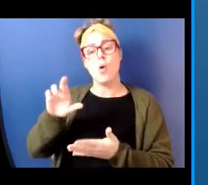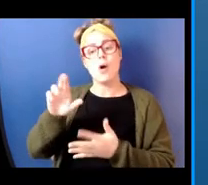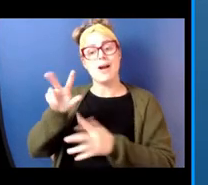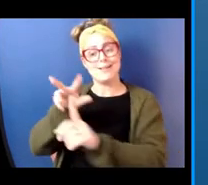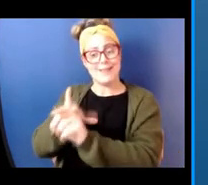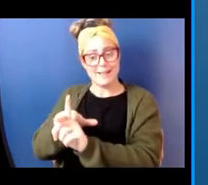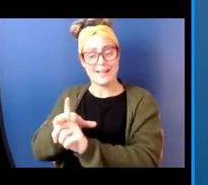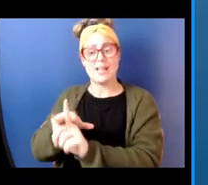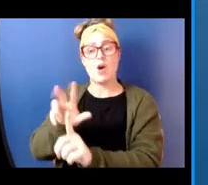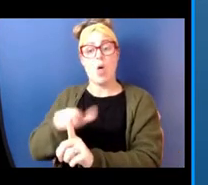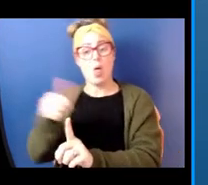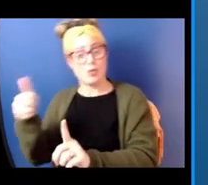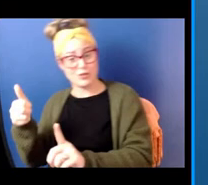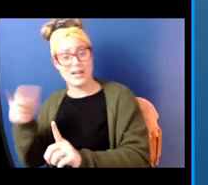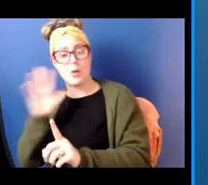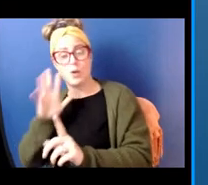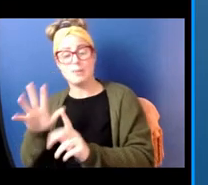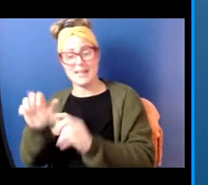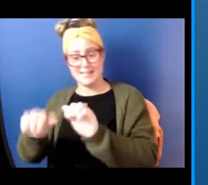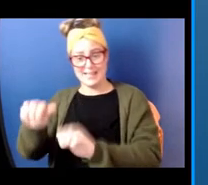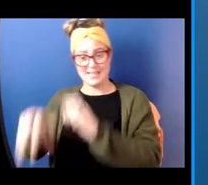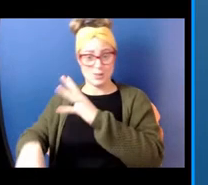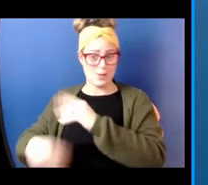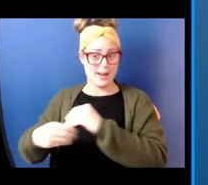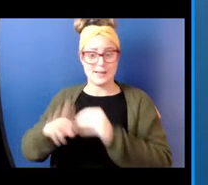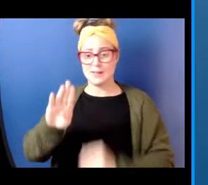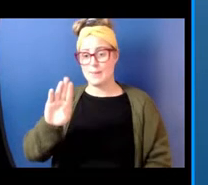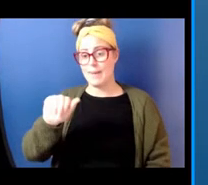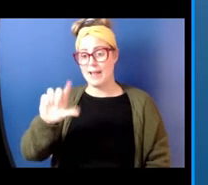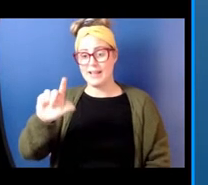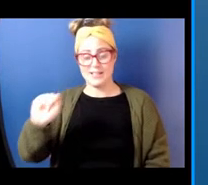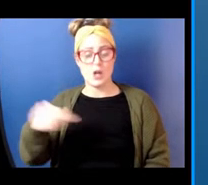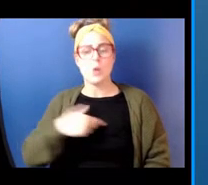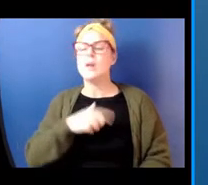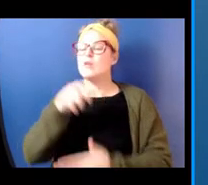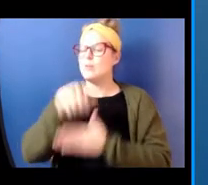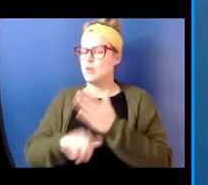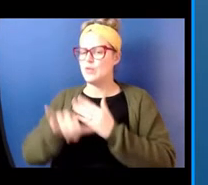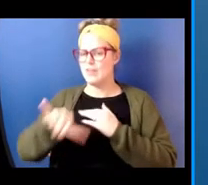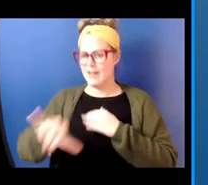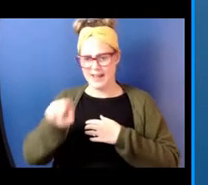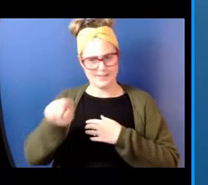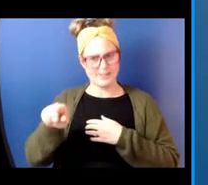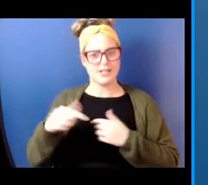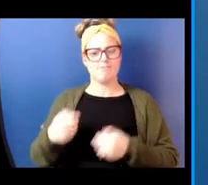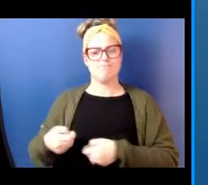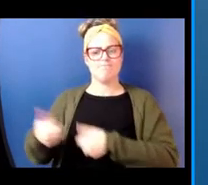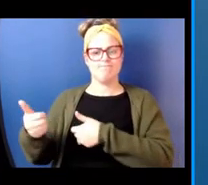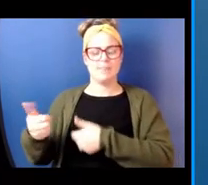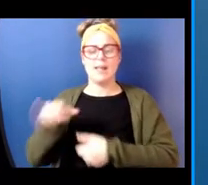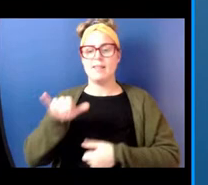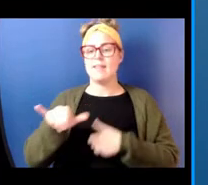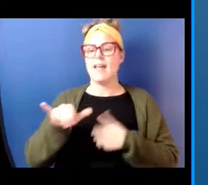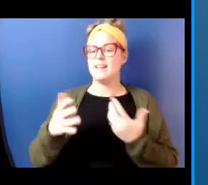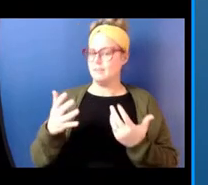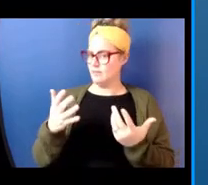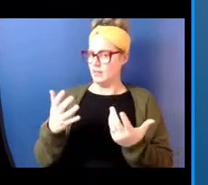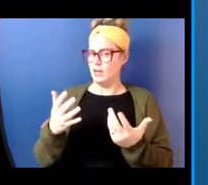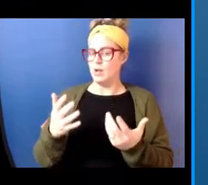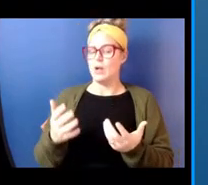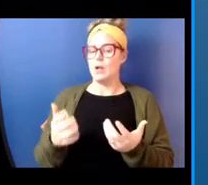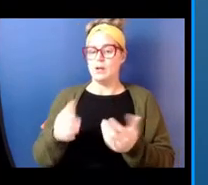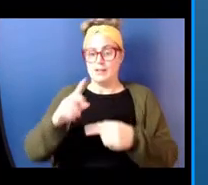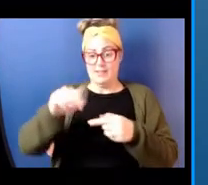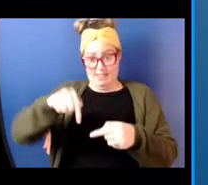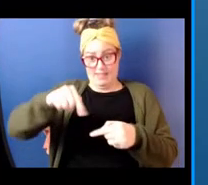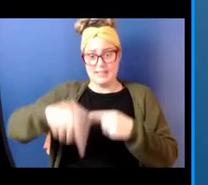the ballot we remove 15 Point D this cycle as the majority of it was this cycle